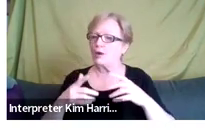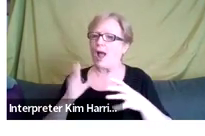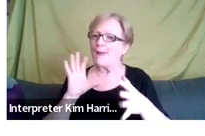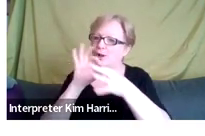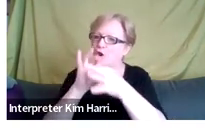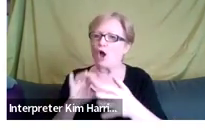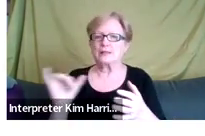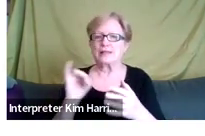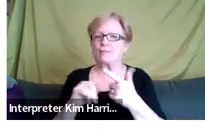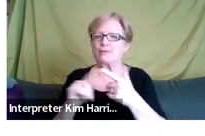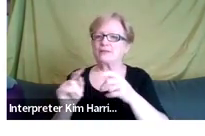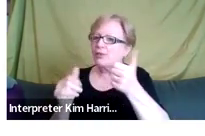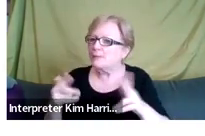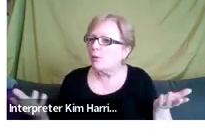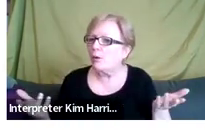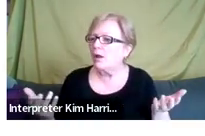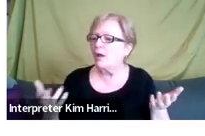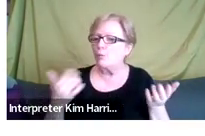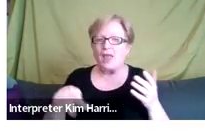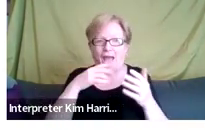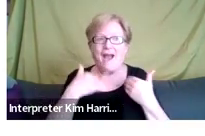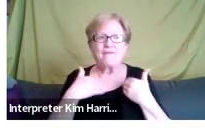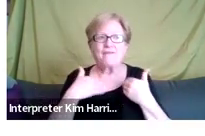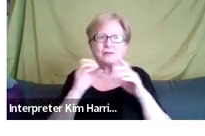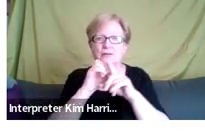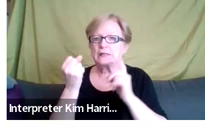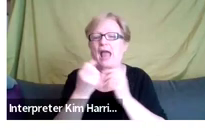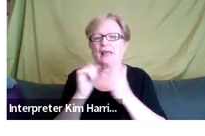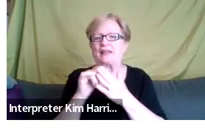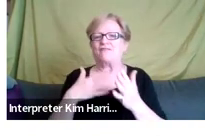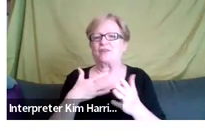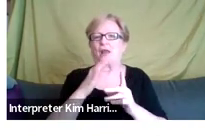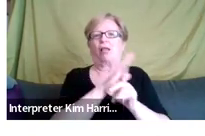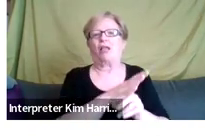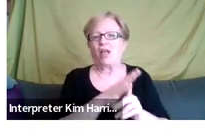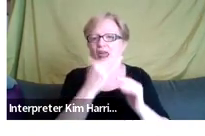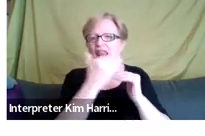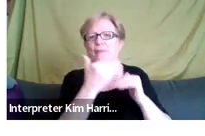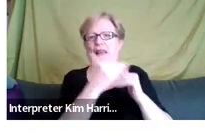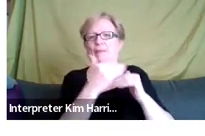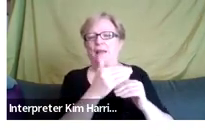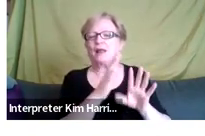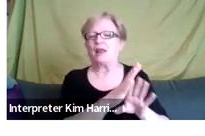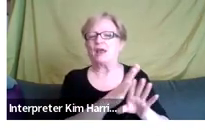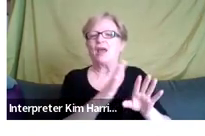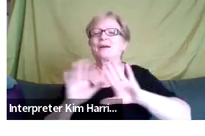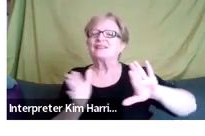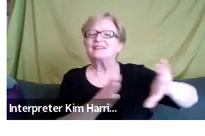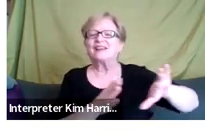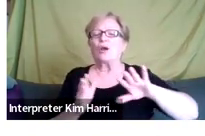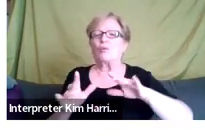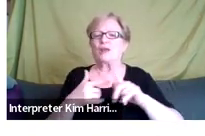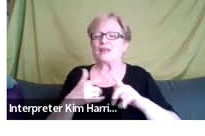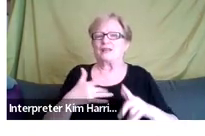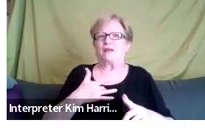everyone else, because society does put those, limitations. So it does, goes back